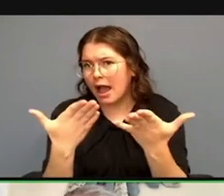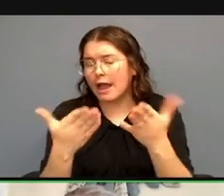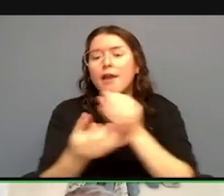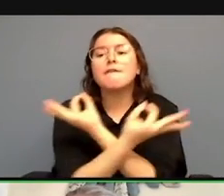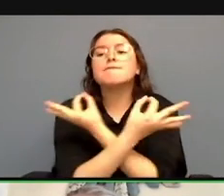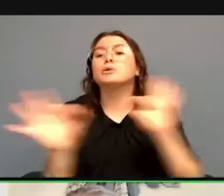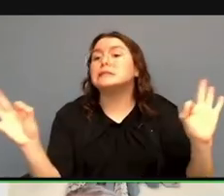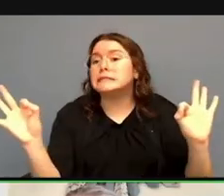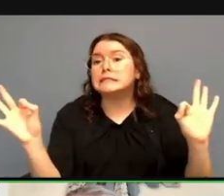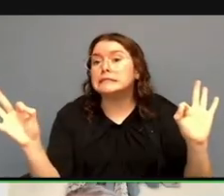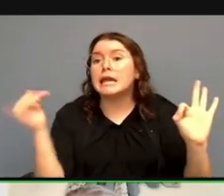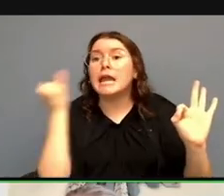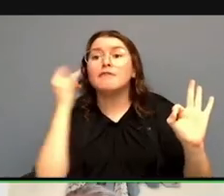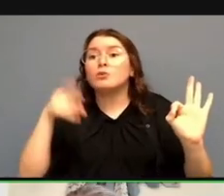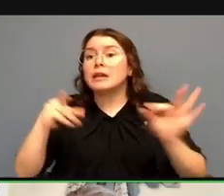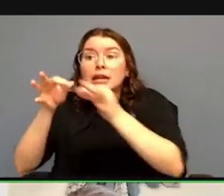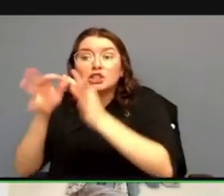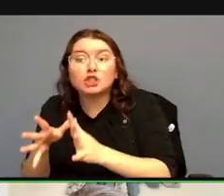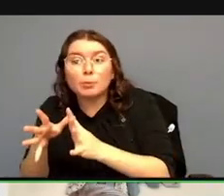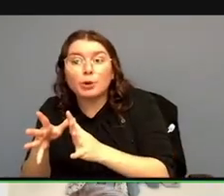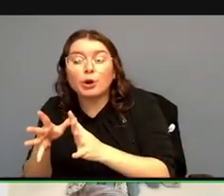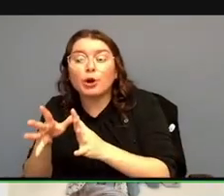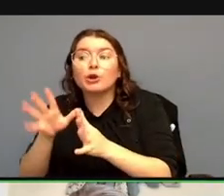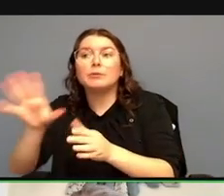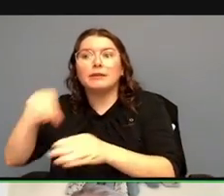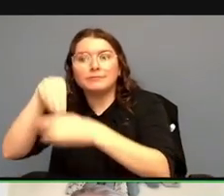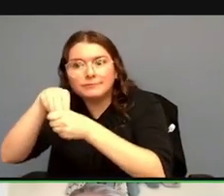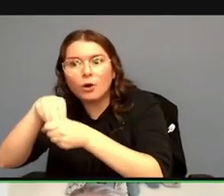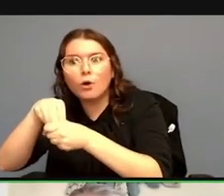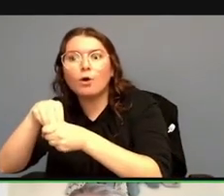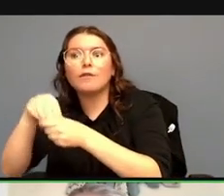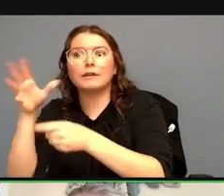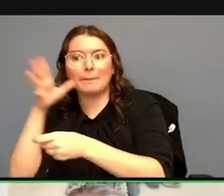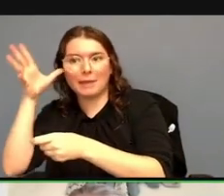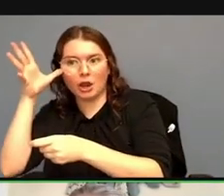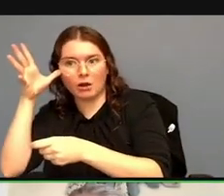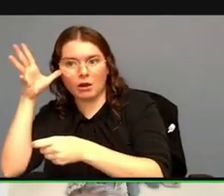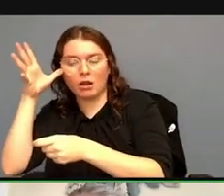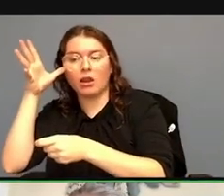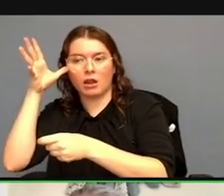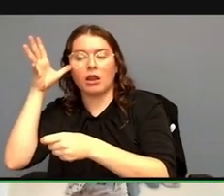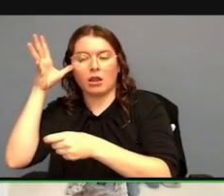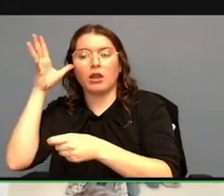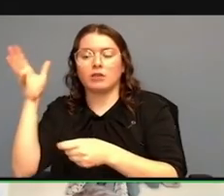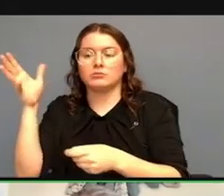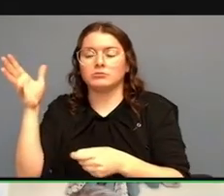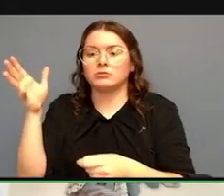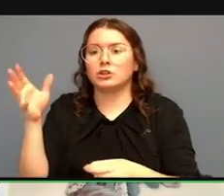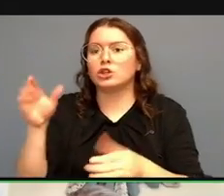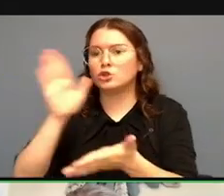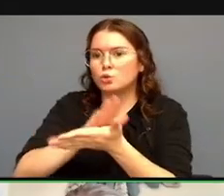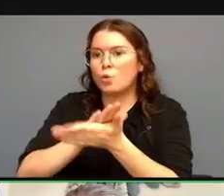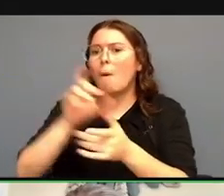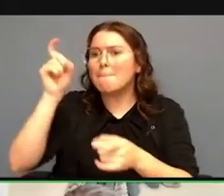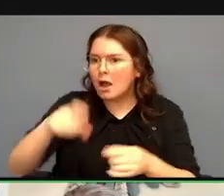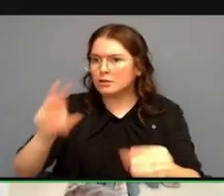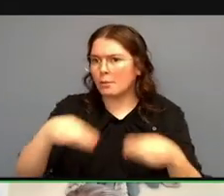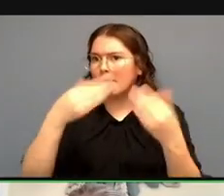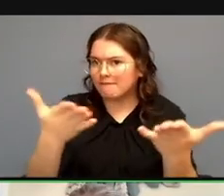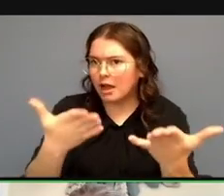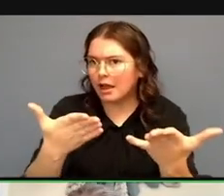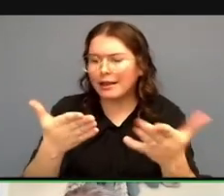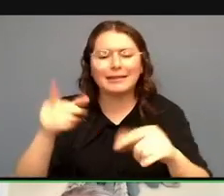If you need an interpreter to participate as a parent, the school must provide that to you. They cannot ask you to bring your